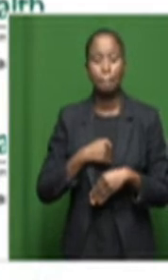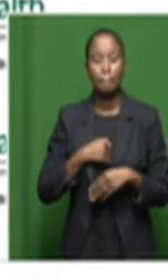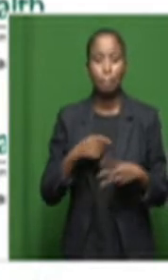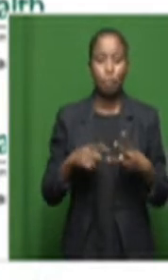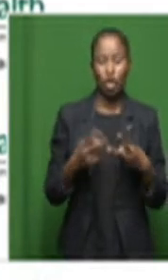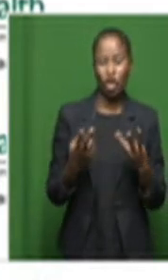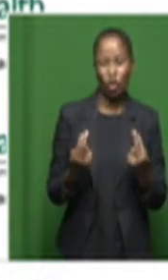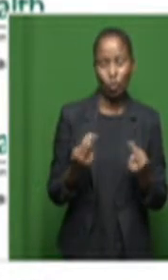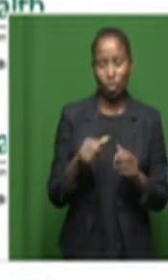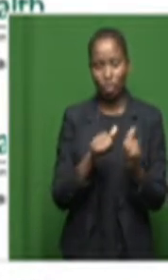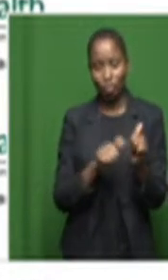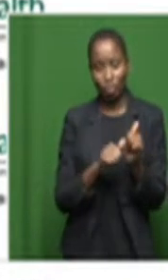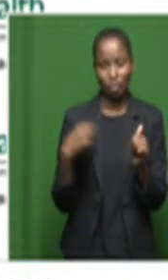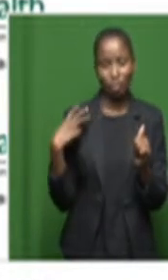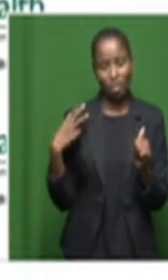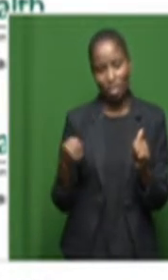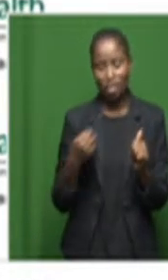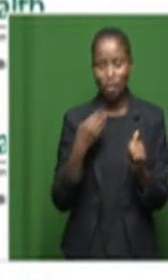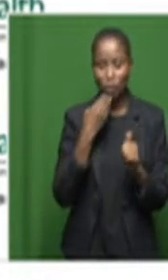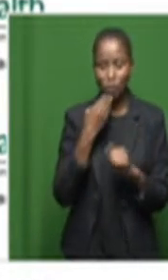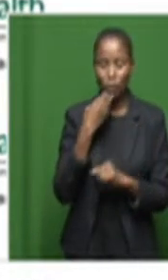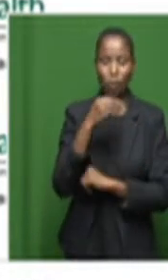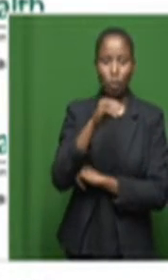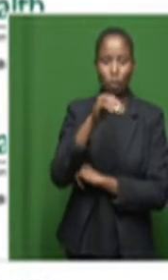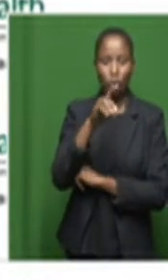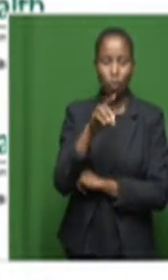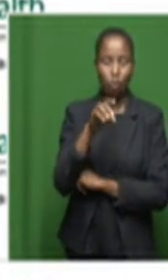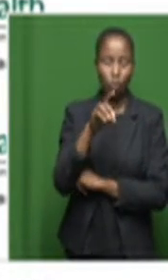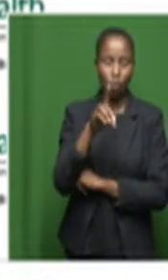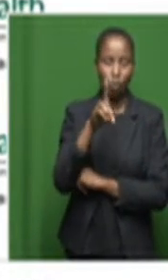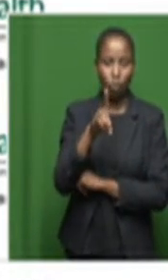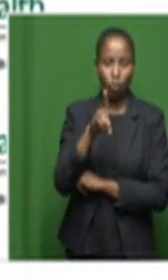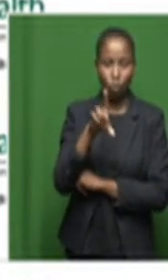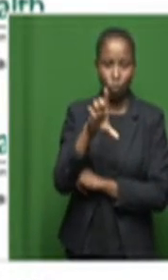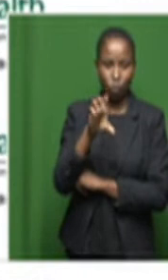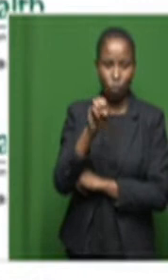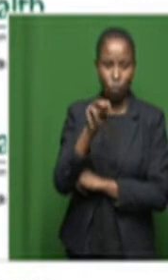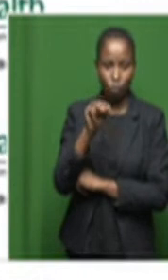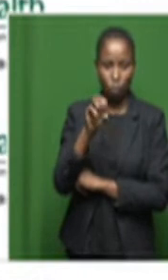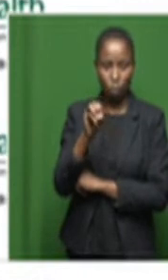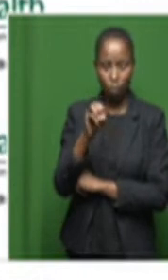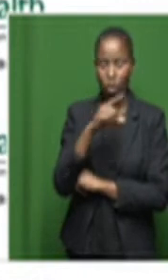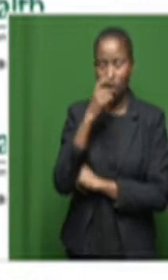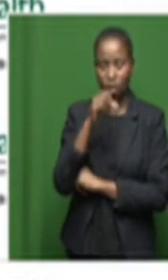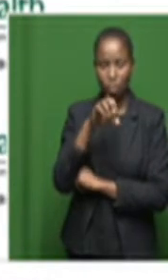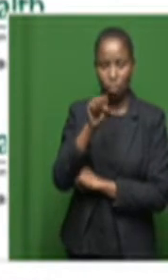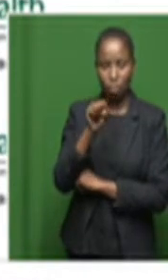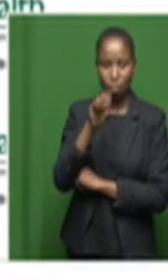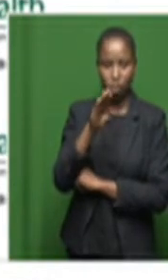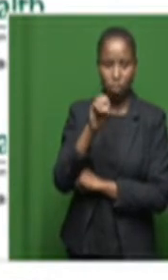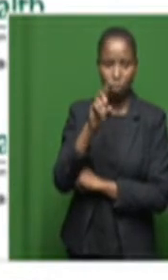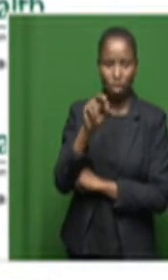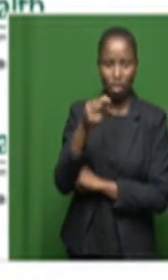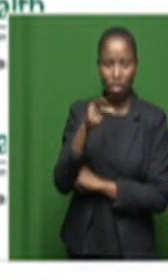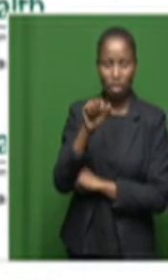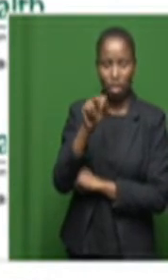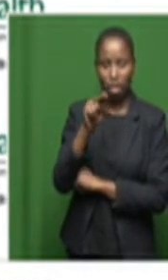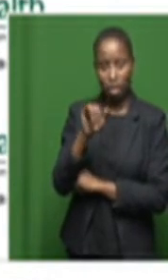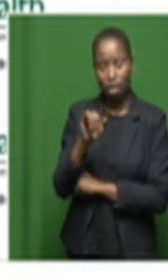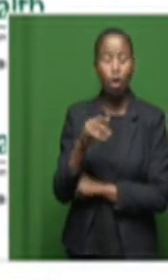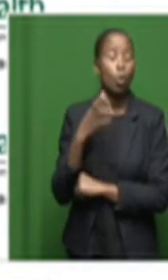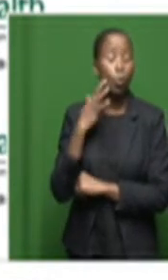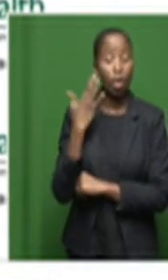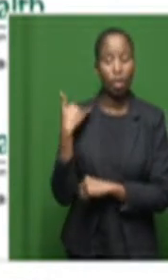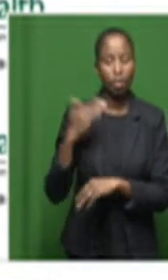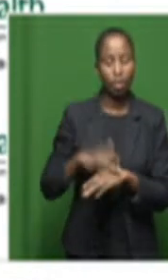new Deputy Minister, Dr. Sibongiseni Dhlomo, who until last Thursday, when both of us were appointed to